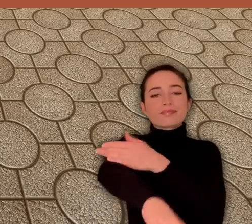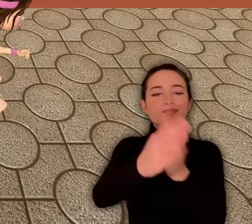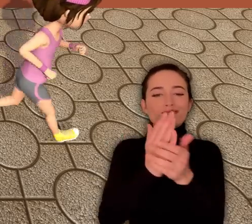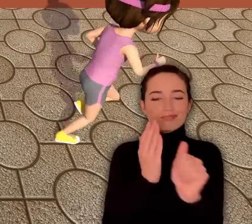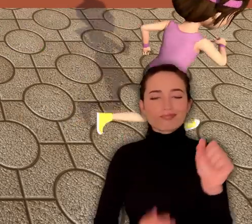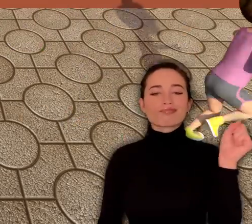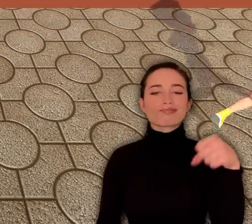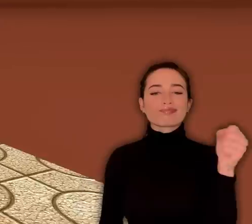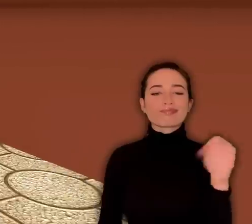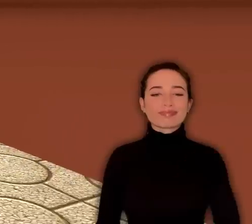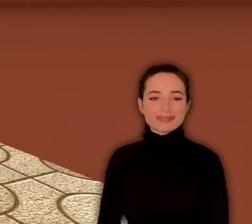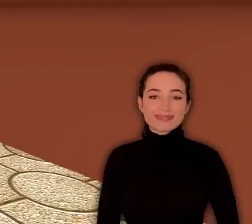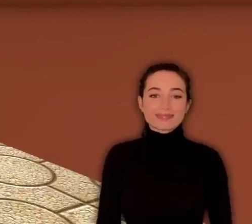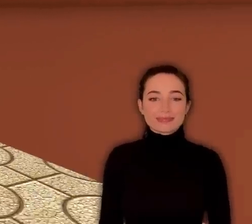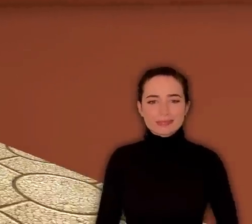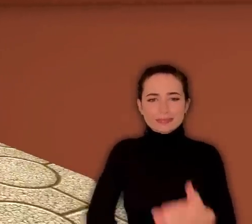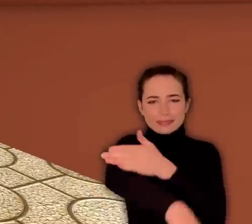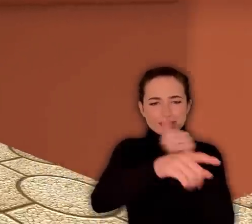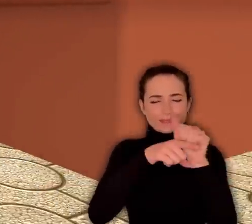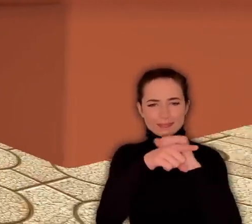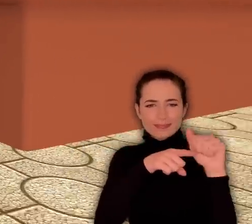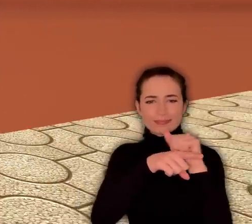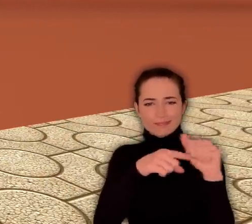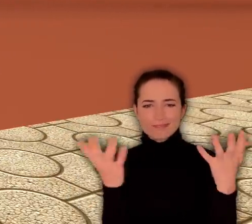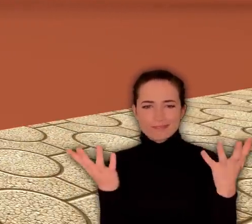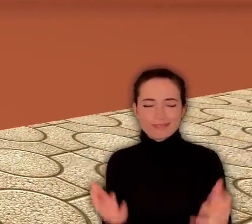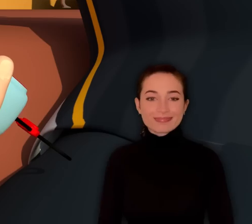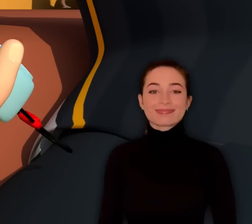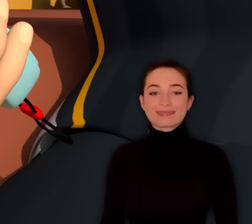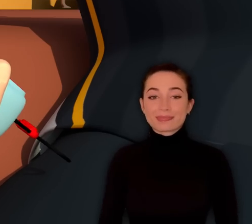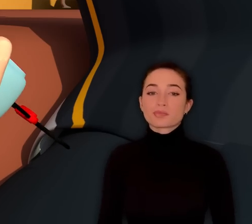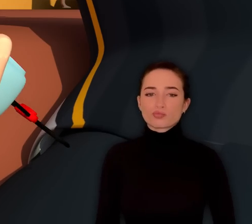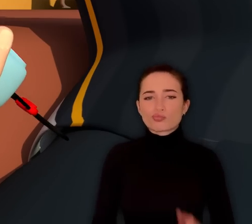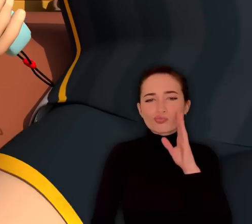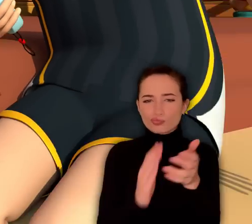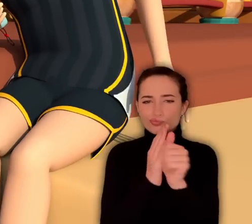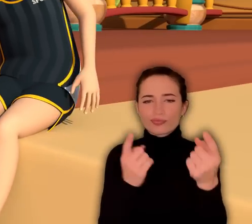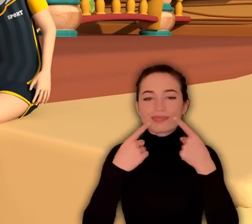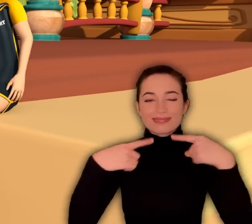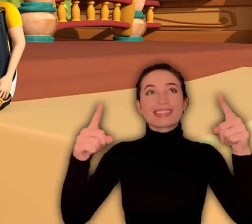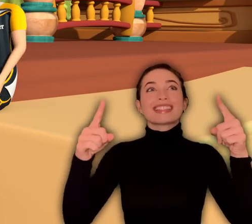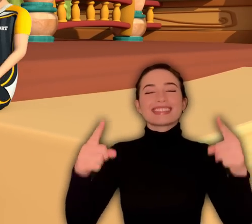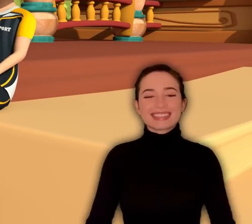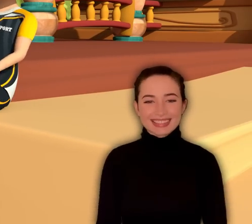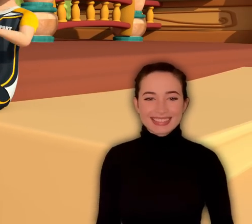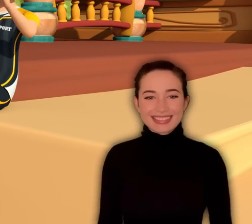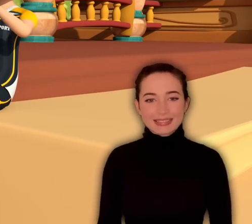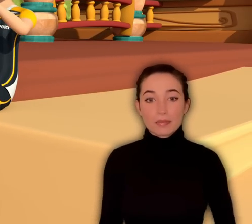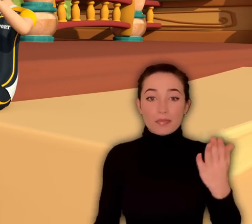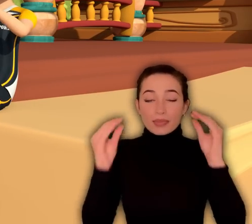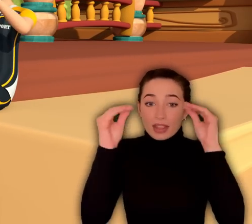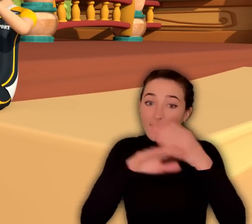tomorrow we'll bring up the skill we've been trying to master we'll Master it and